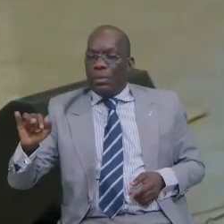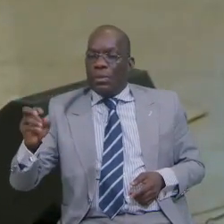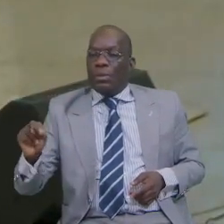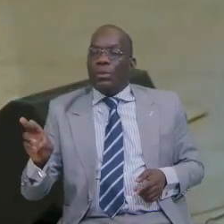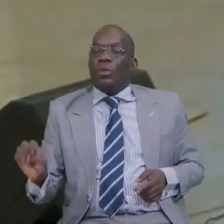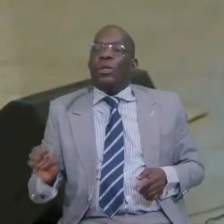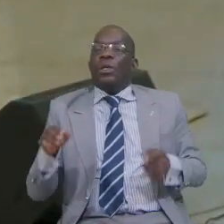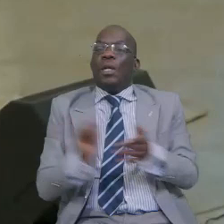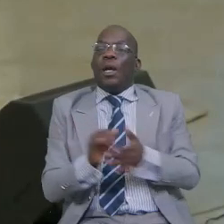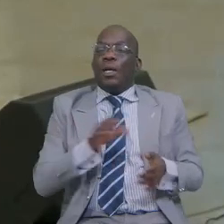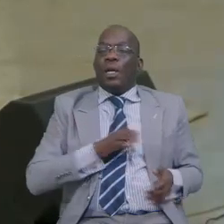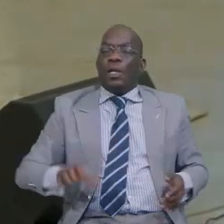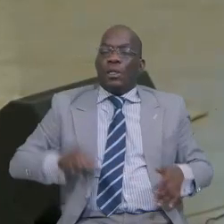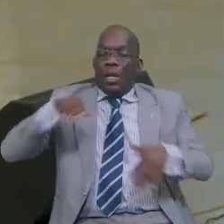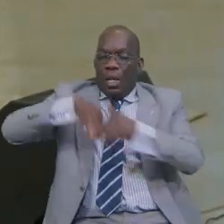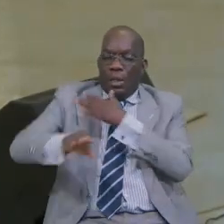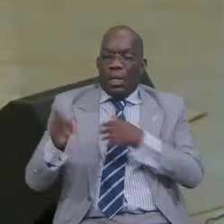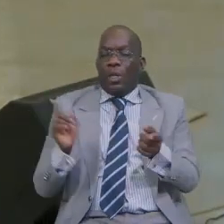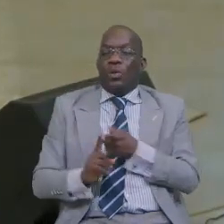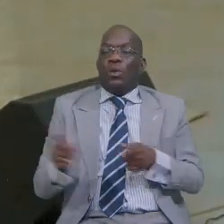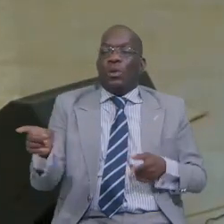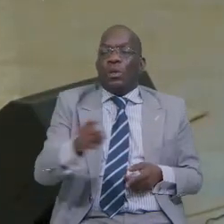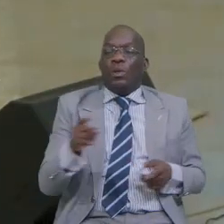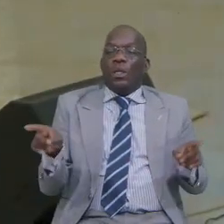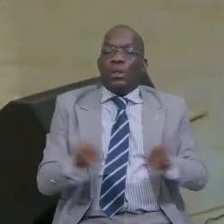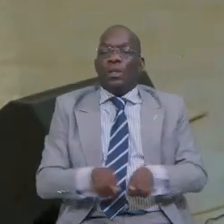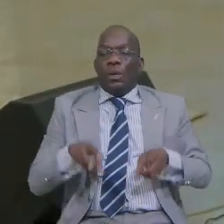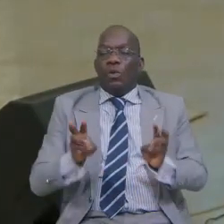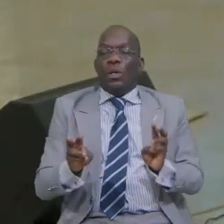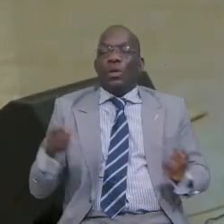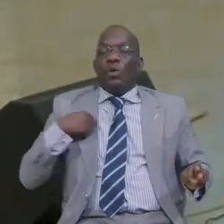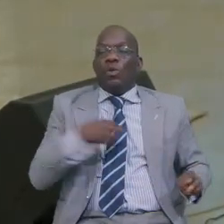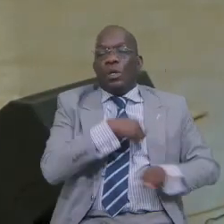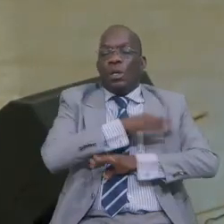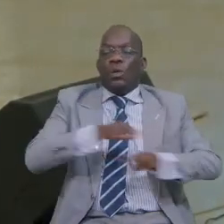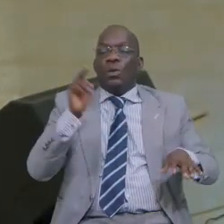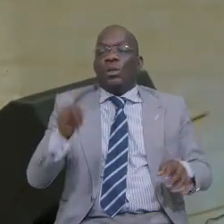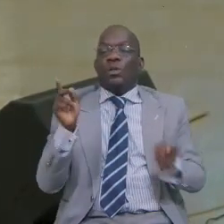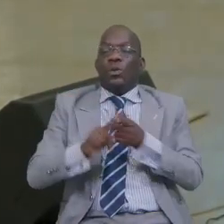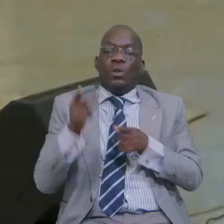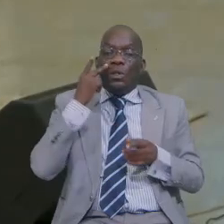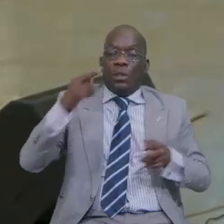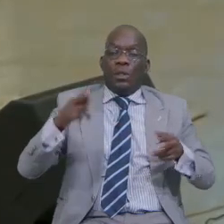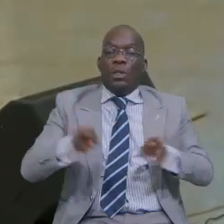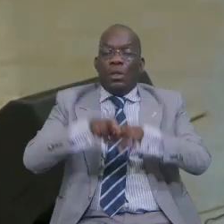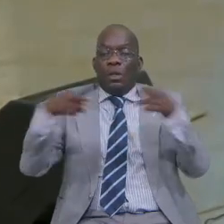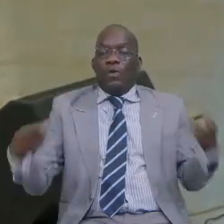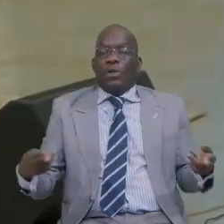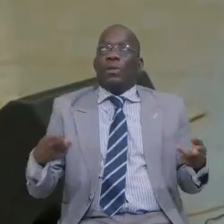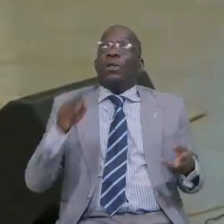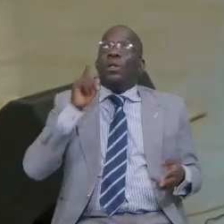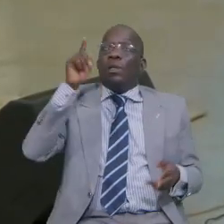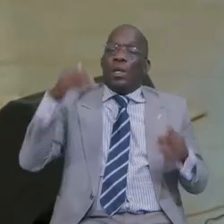him. The same way Christ, we don't have to see any revelation or anything. He has entered into us.